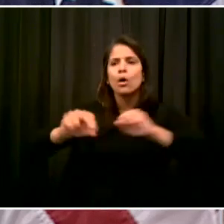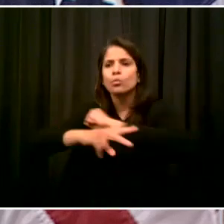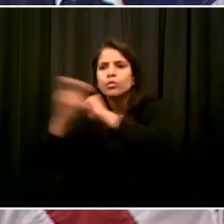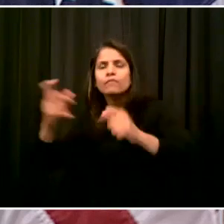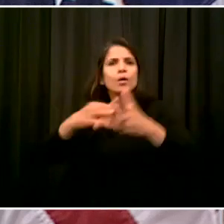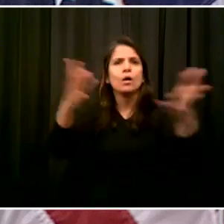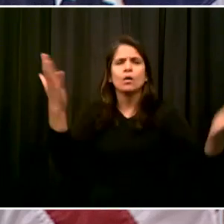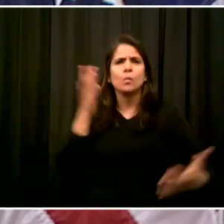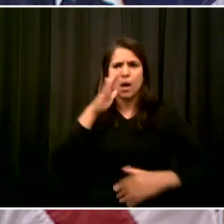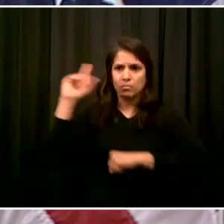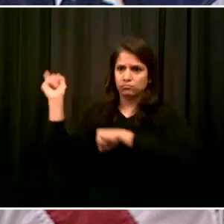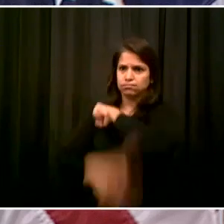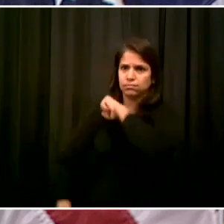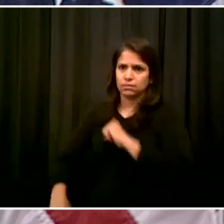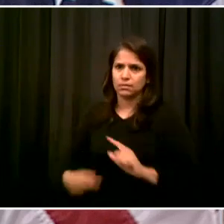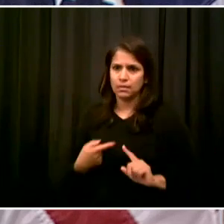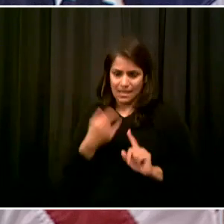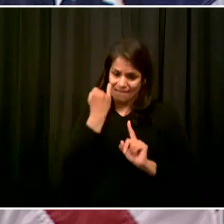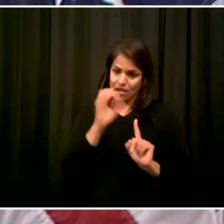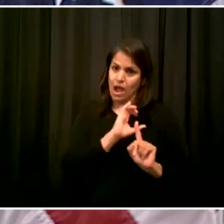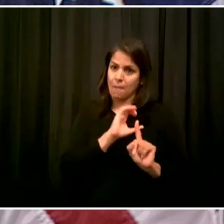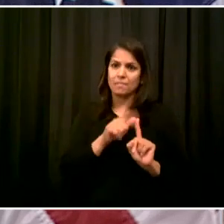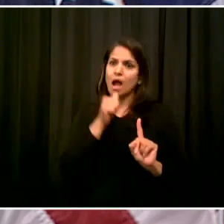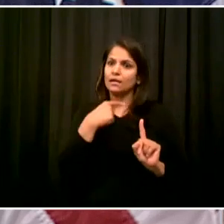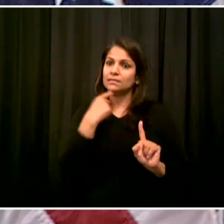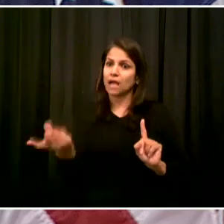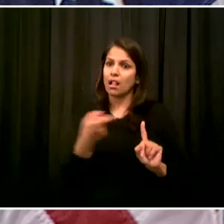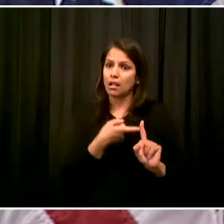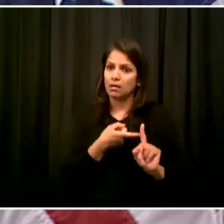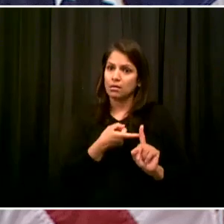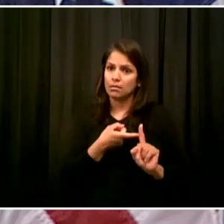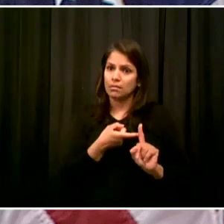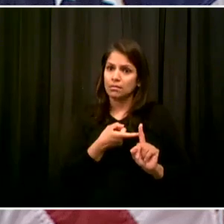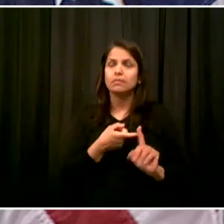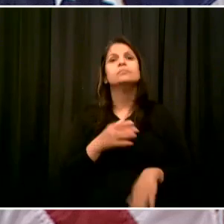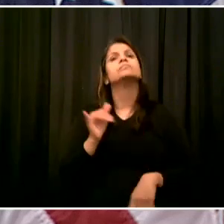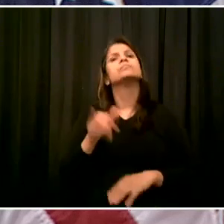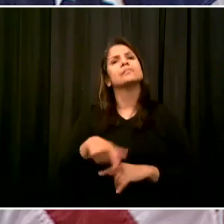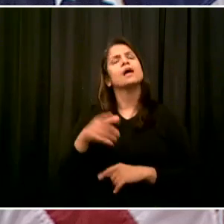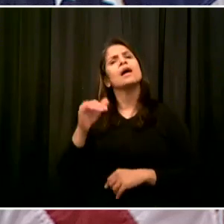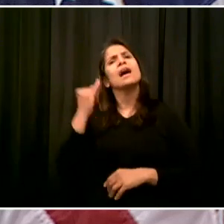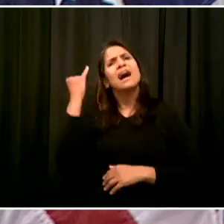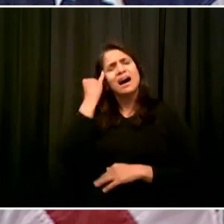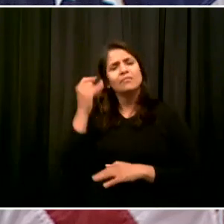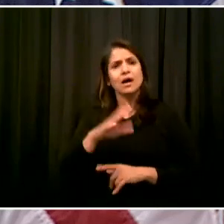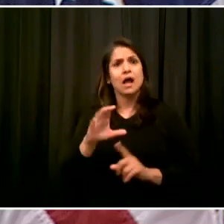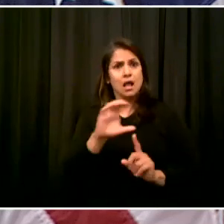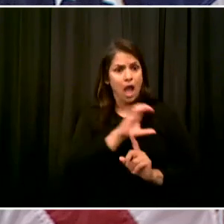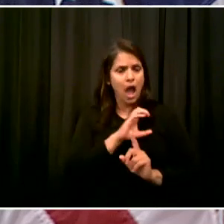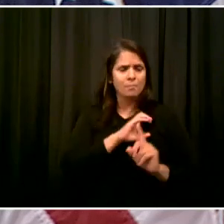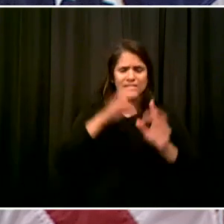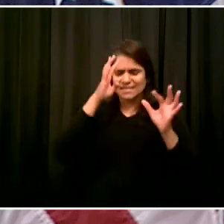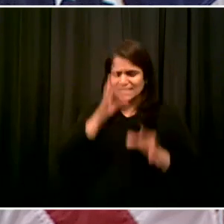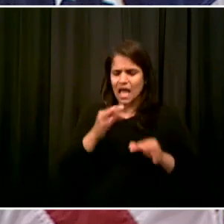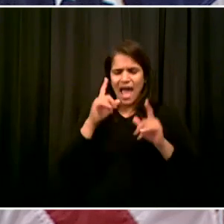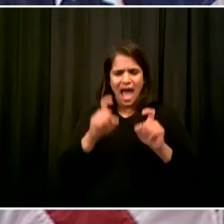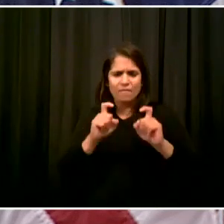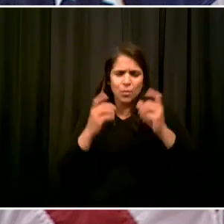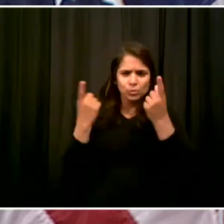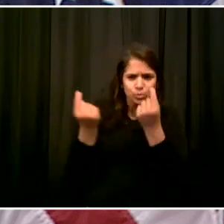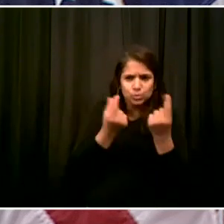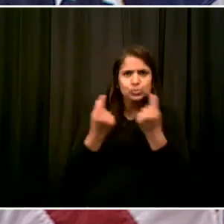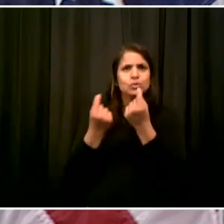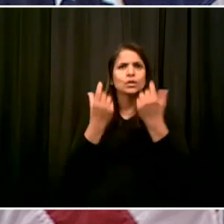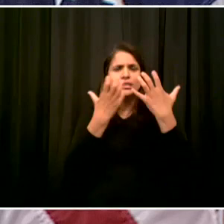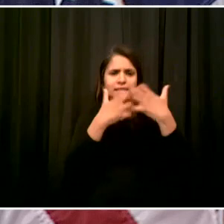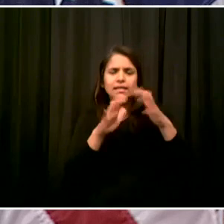to do violence, that's an appropriate dynamic to use force. If they do violence, it's an appropriate dynamic. But otherwise, I want maximum